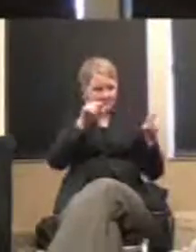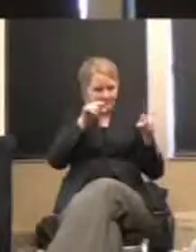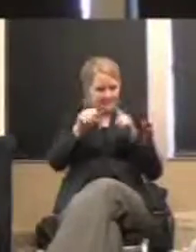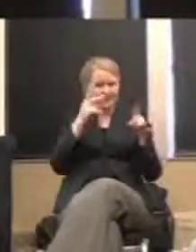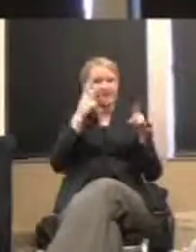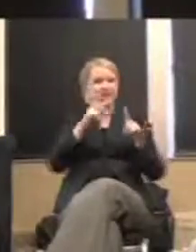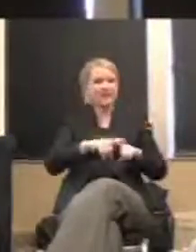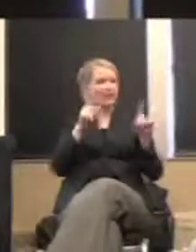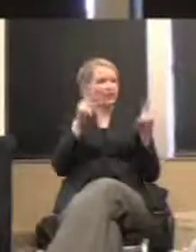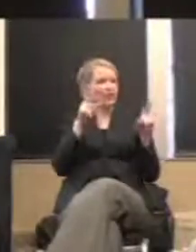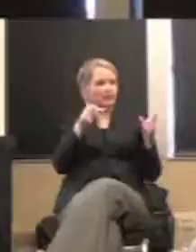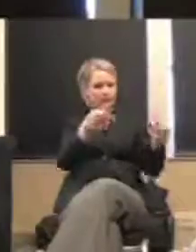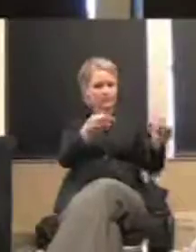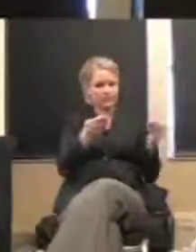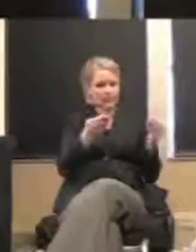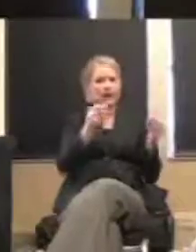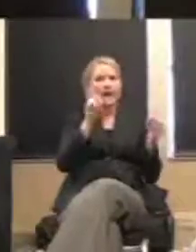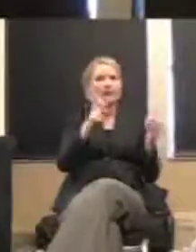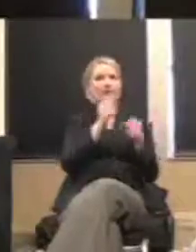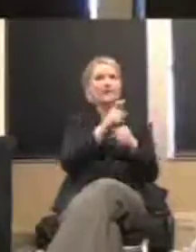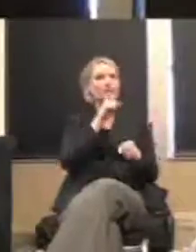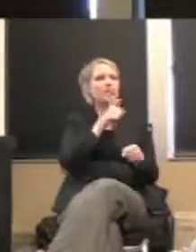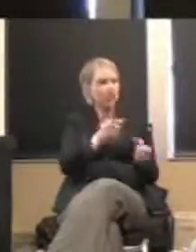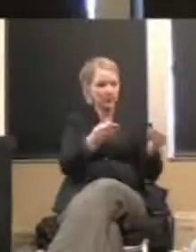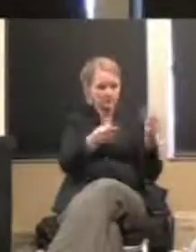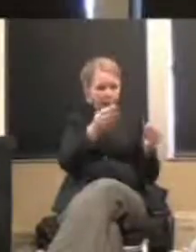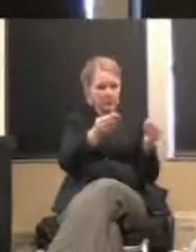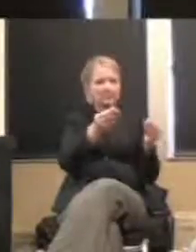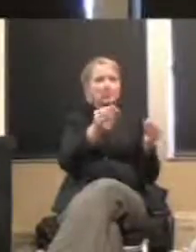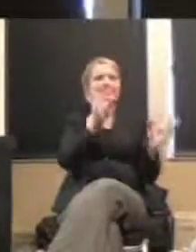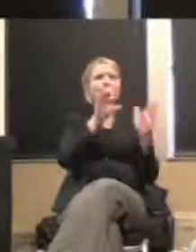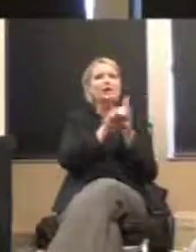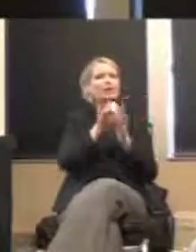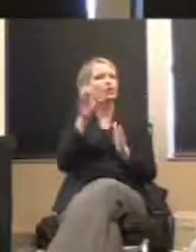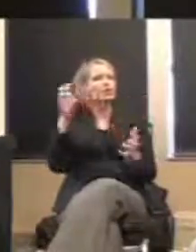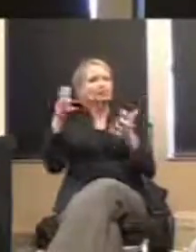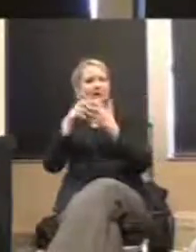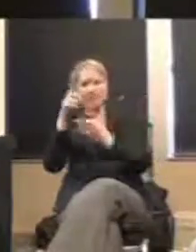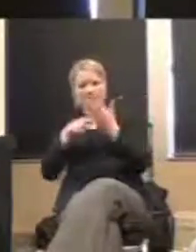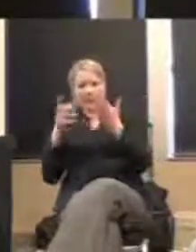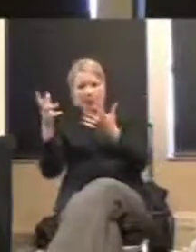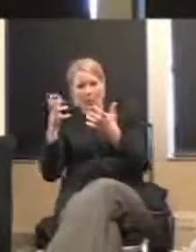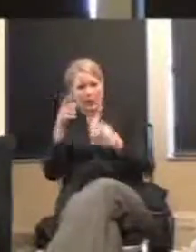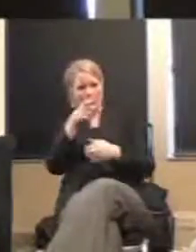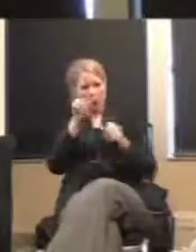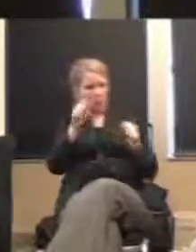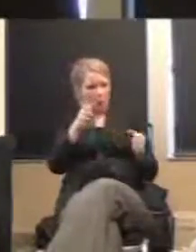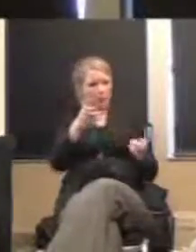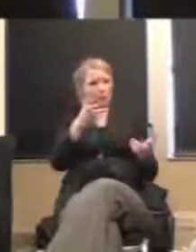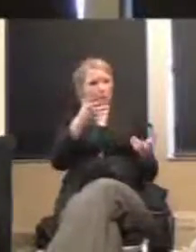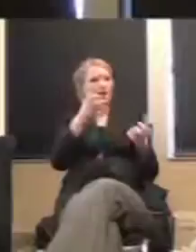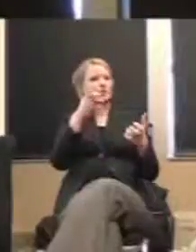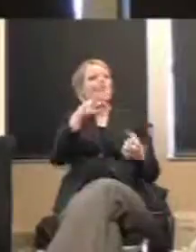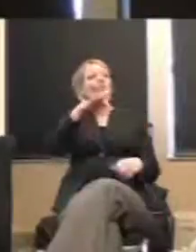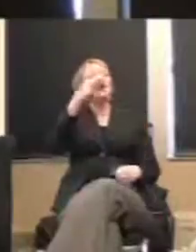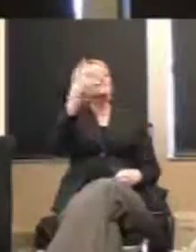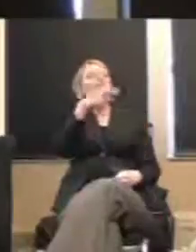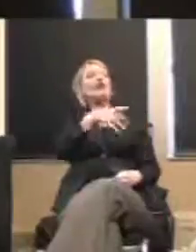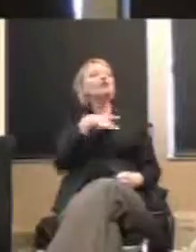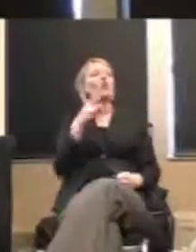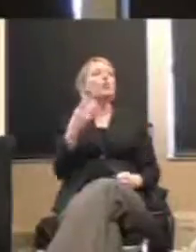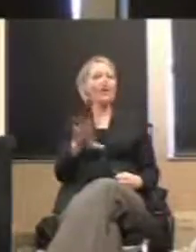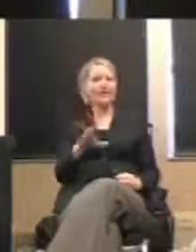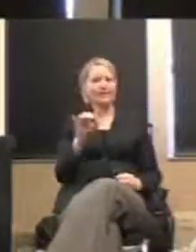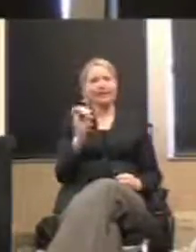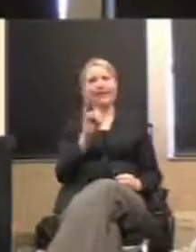icon that they're exchanging with you is really what they want. So what you want to do here is you want to find something that the student doesn't like a wooden